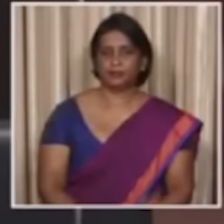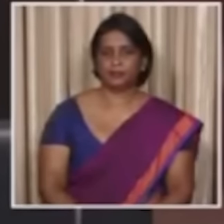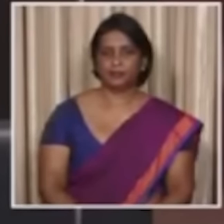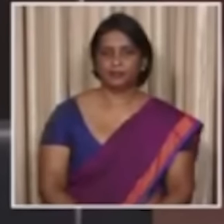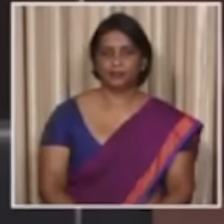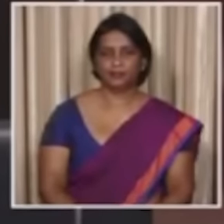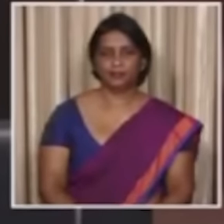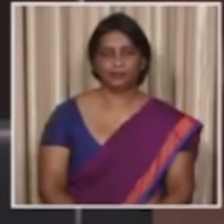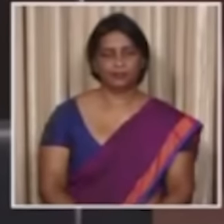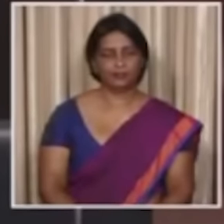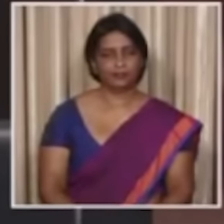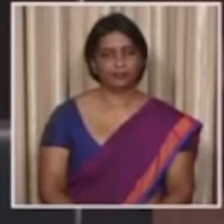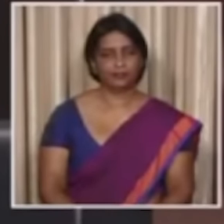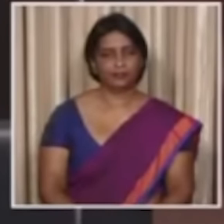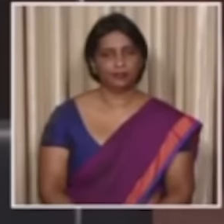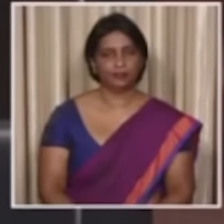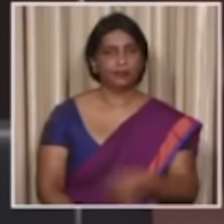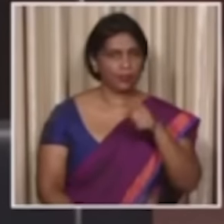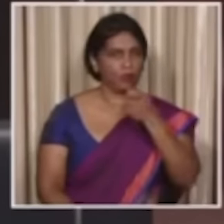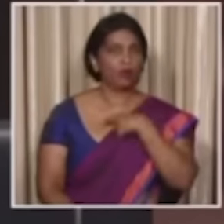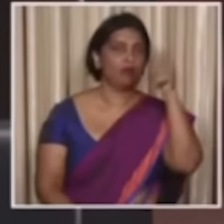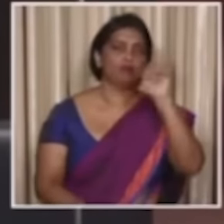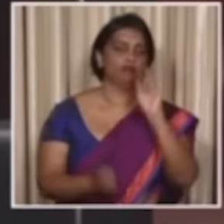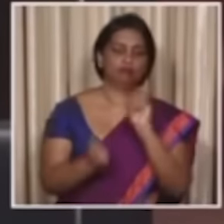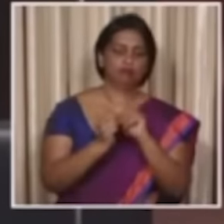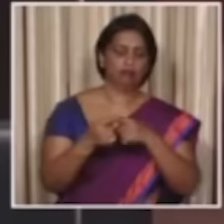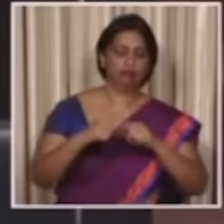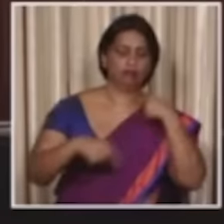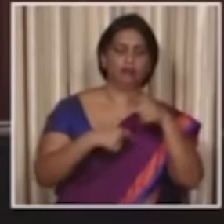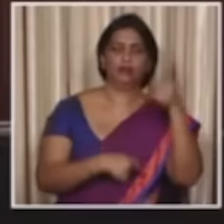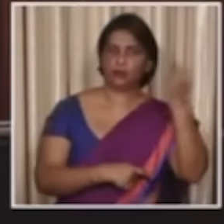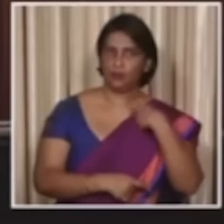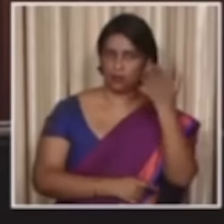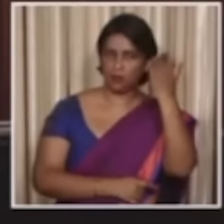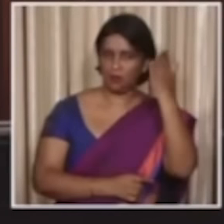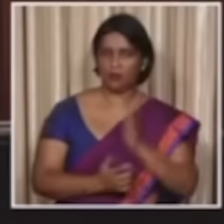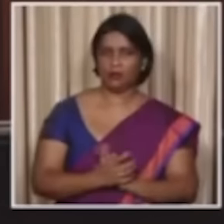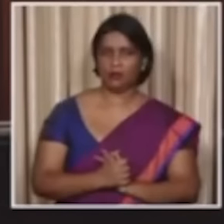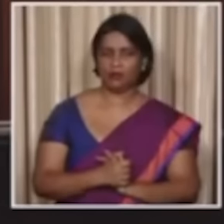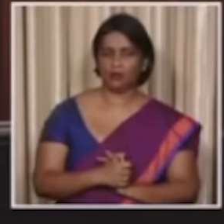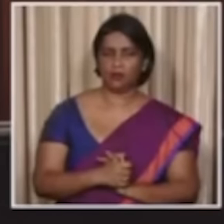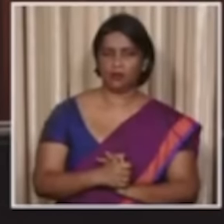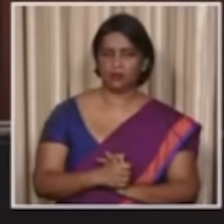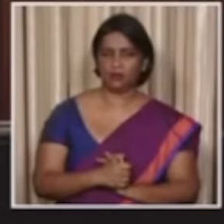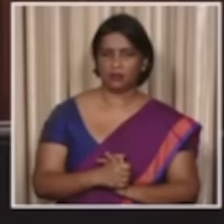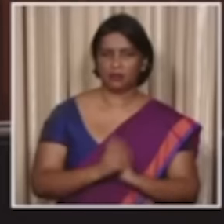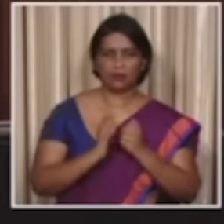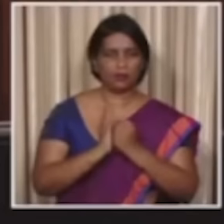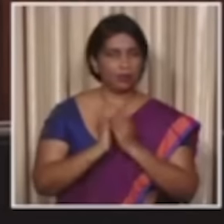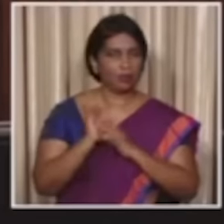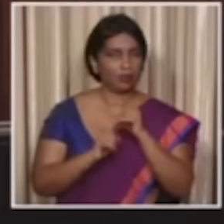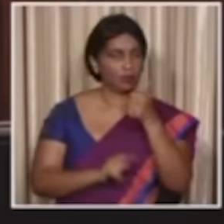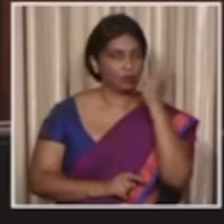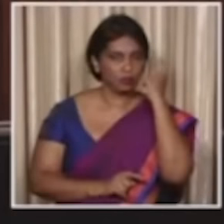He told me now you changed the list, that he didn't have any say in the list. Honourable member, you know very well that I have no authority to change the list.